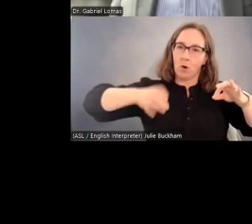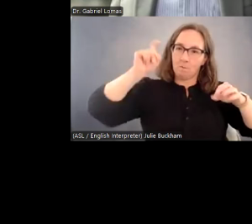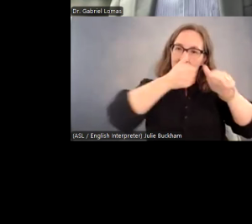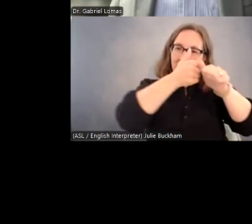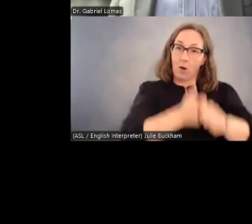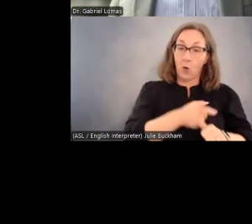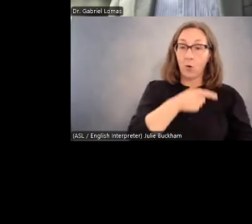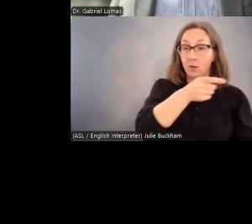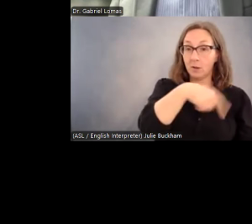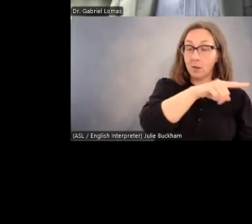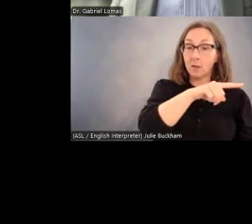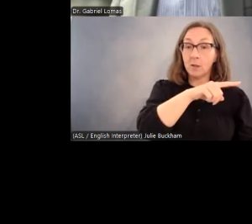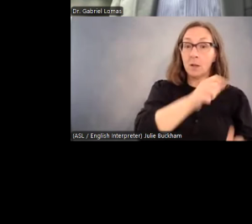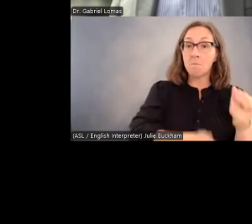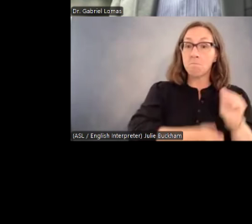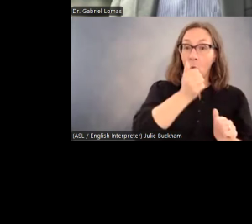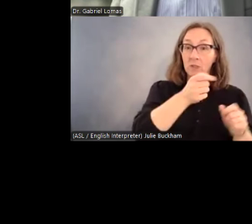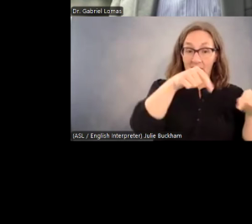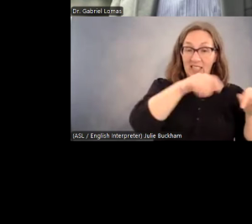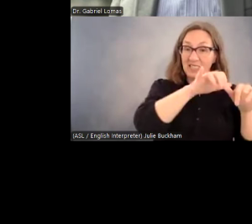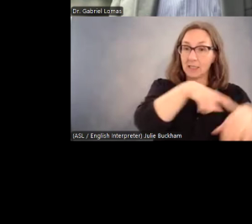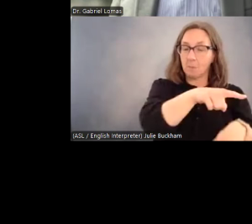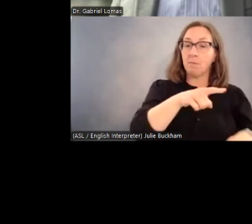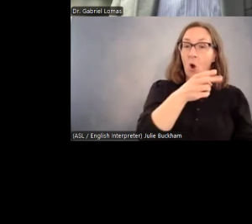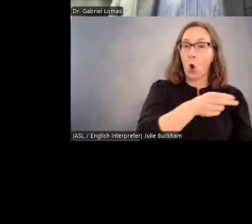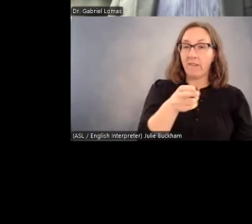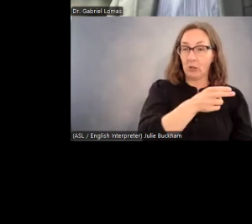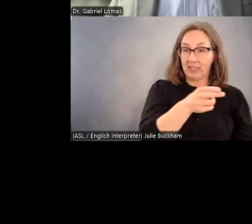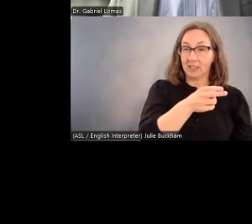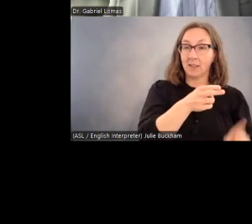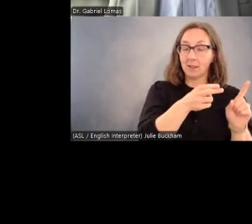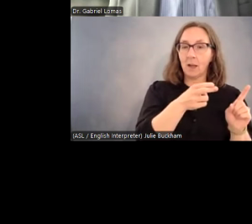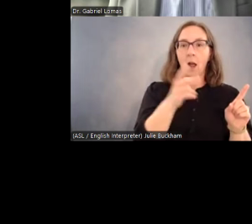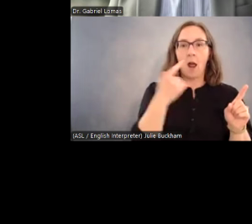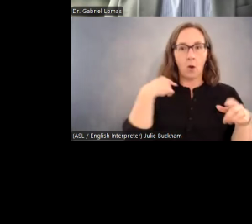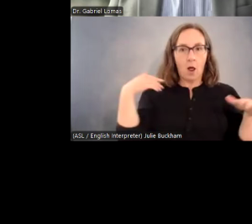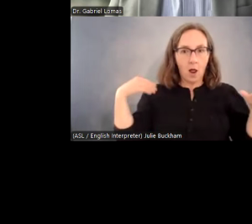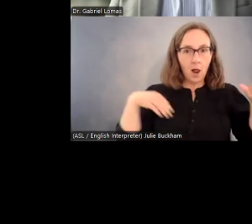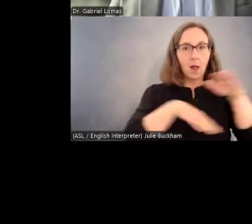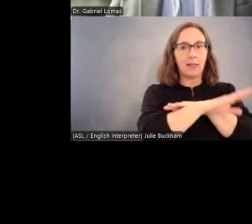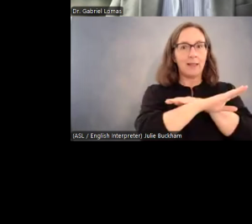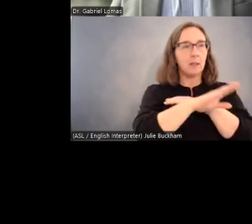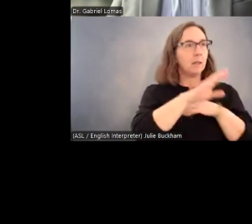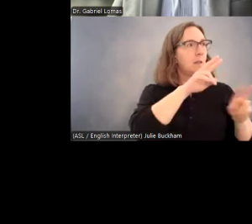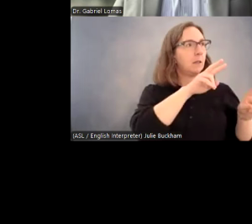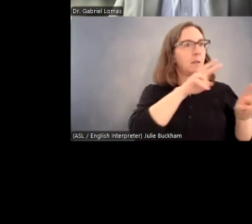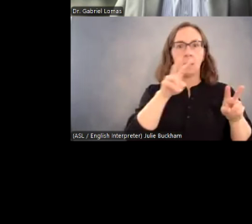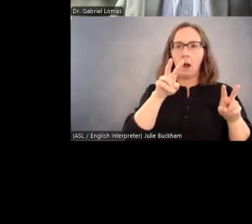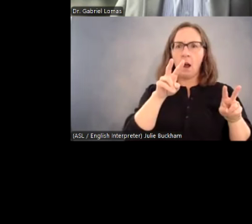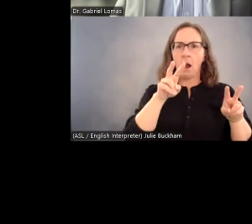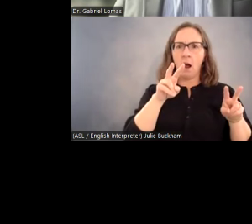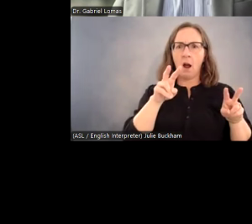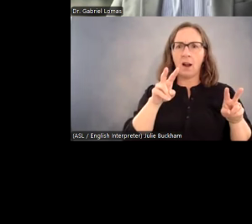system are actually hard of hearing. And the first thing I noticed when walking into their system is you felt like you were in a